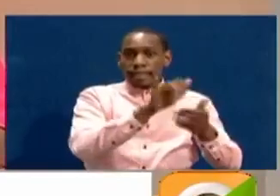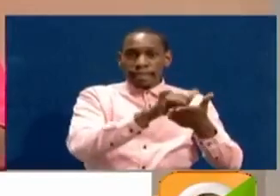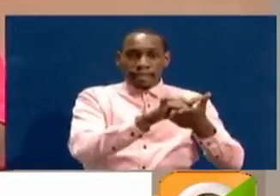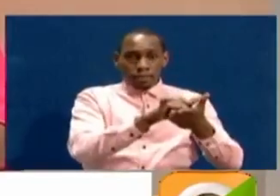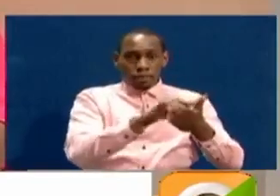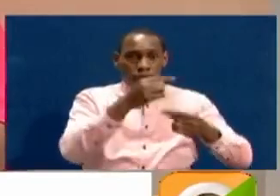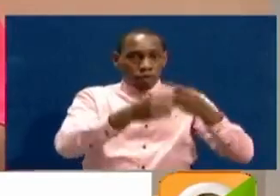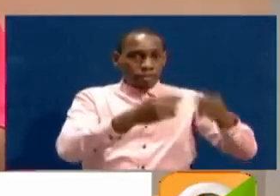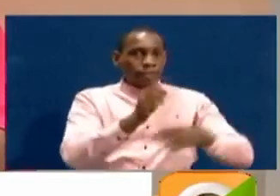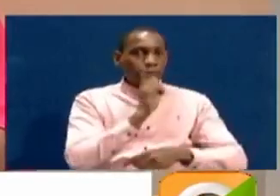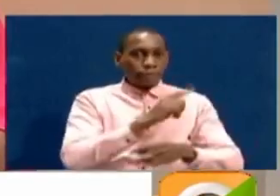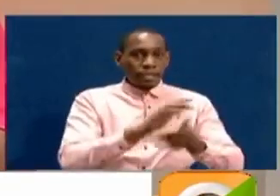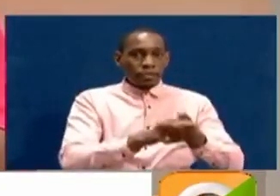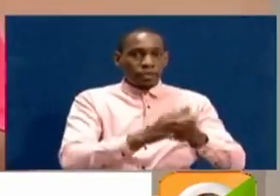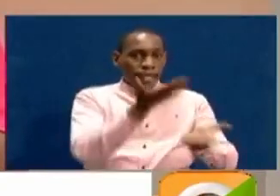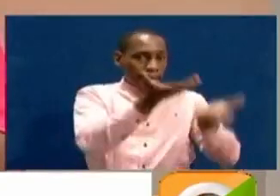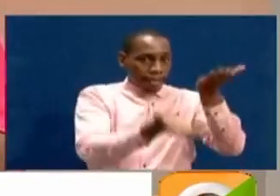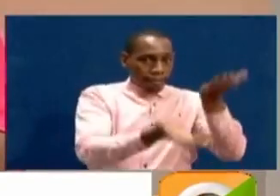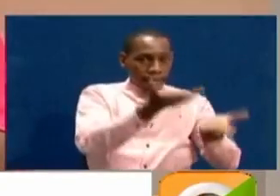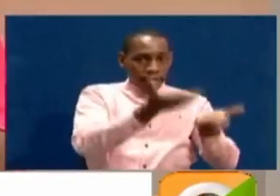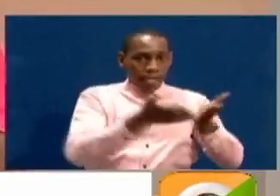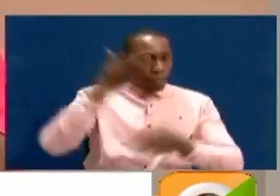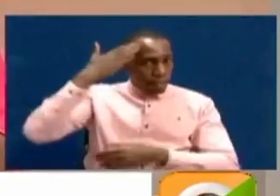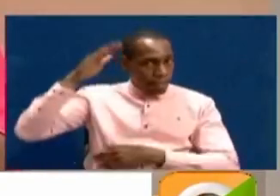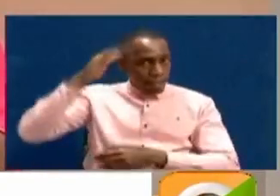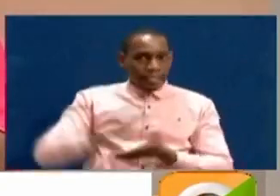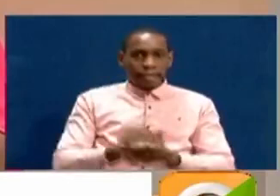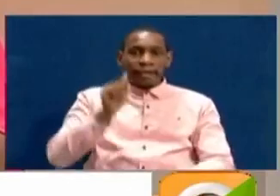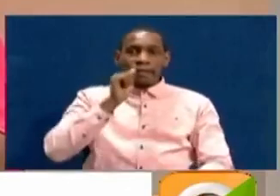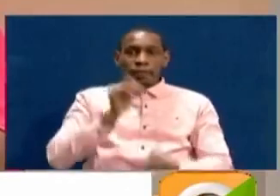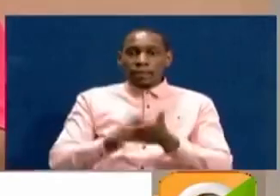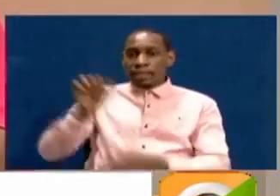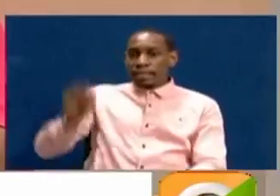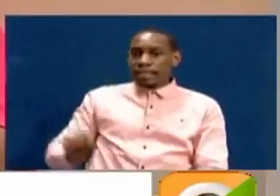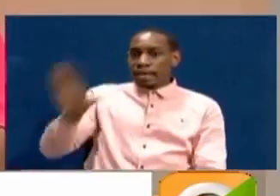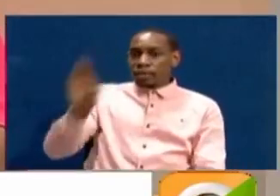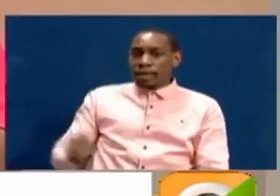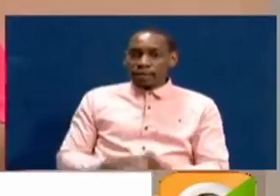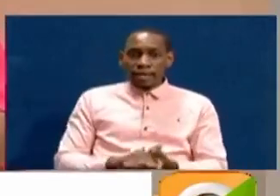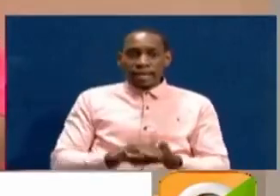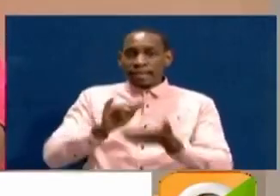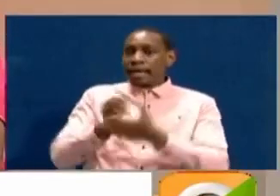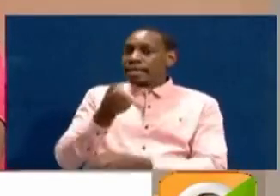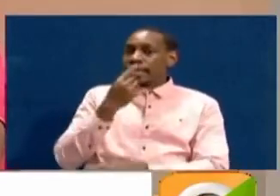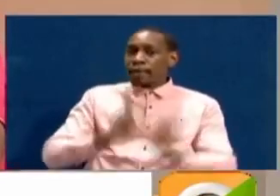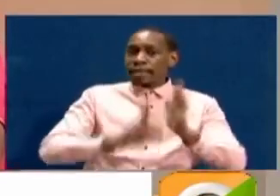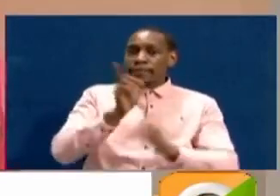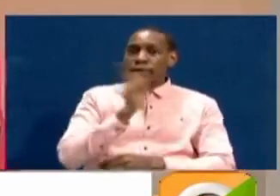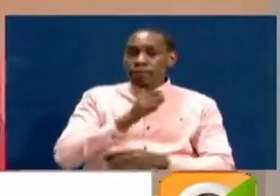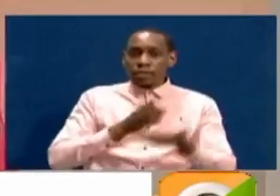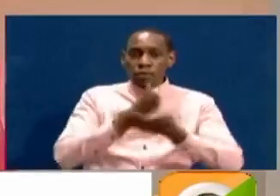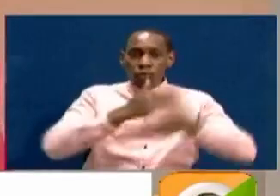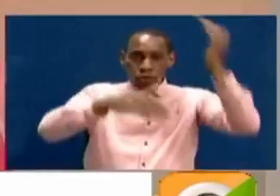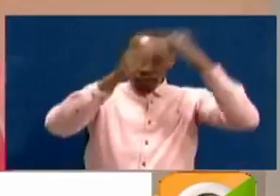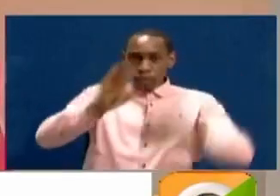vaccine that has undergone such evaluation in Brazil, United Kingdom and South Africa. A vaccine that was developed by the